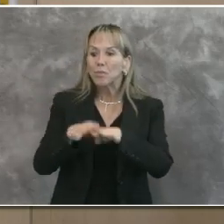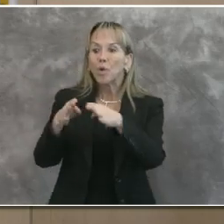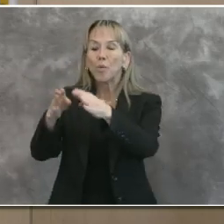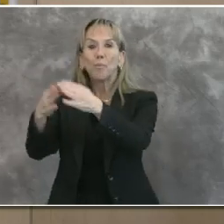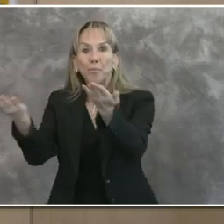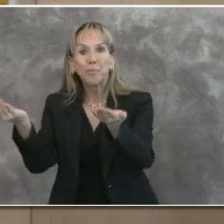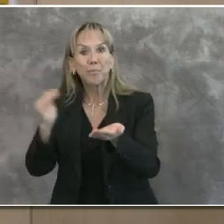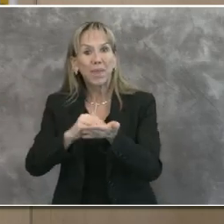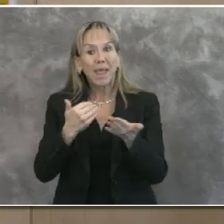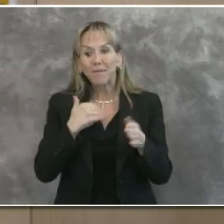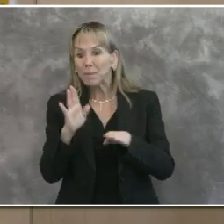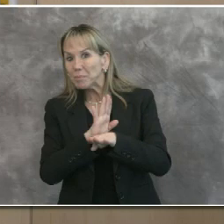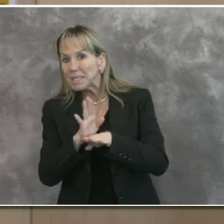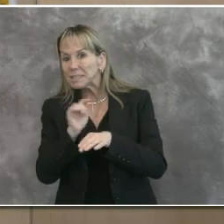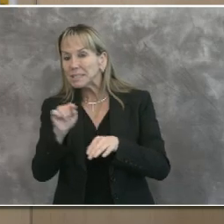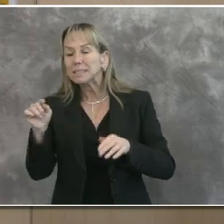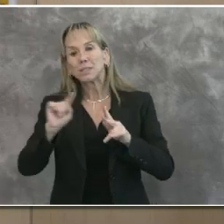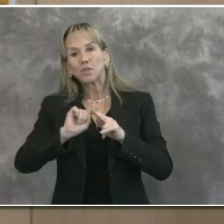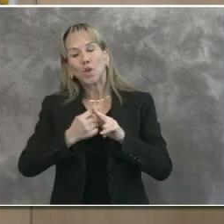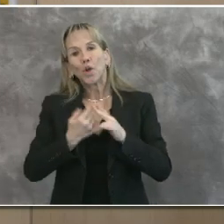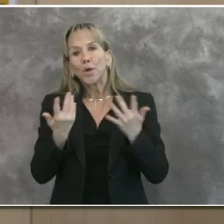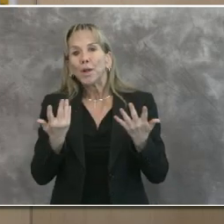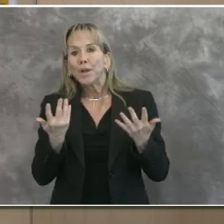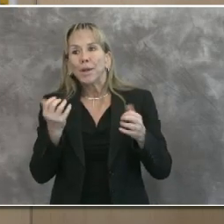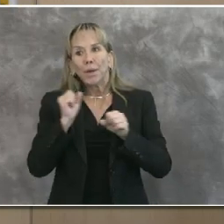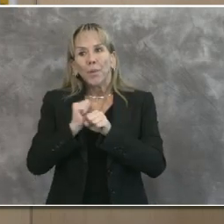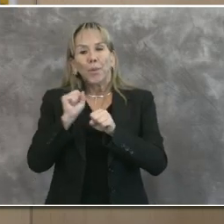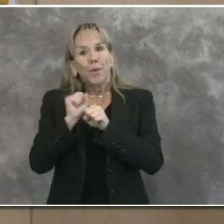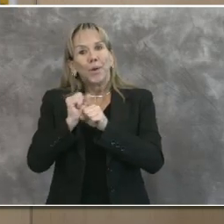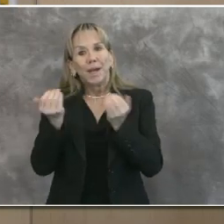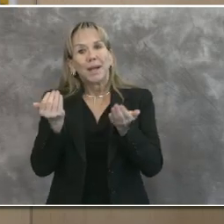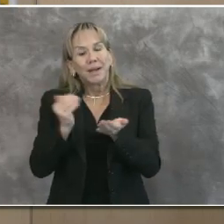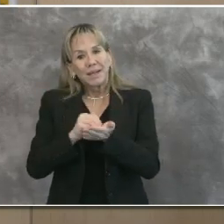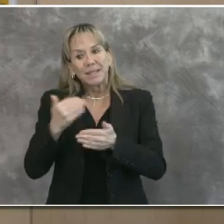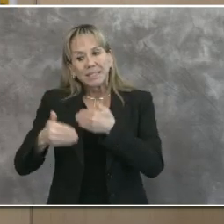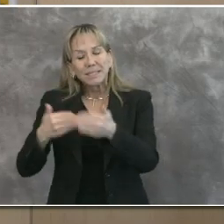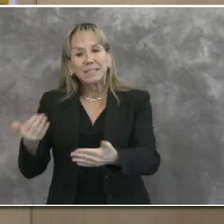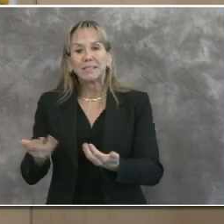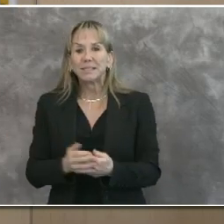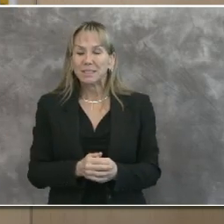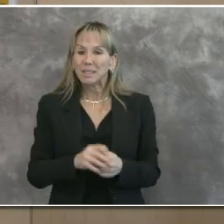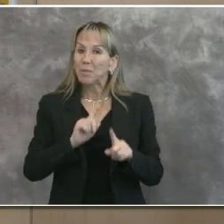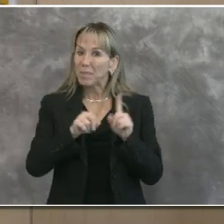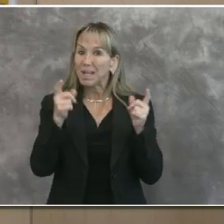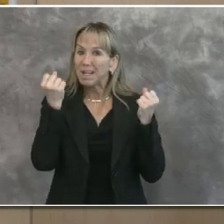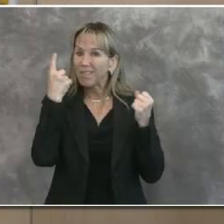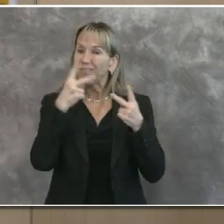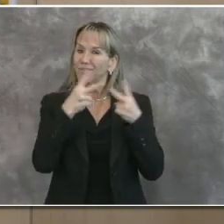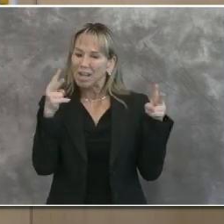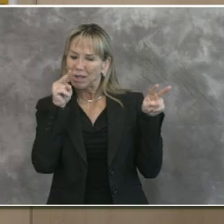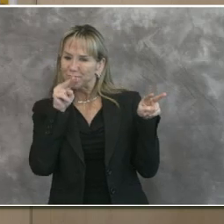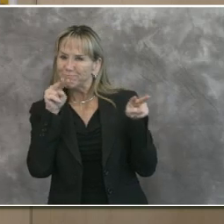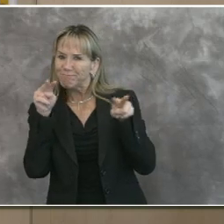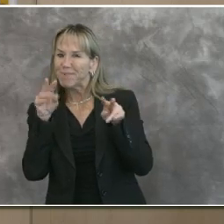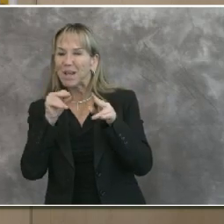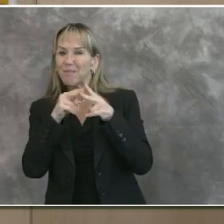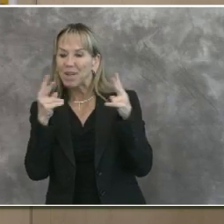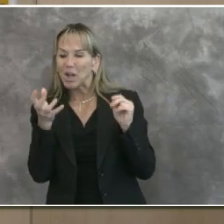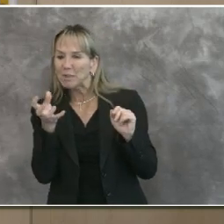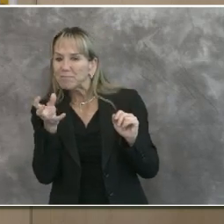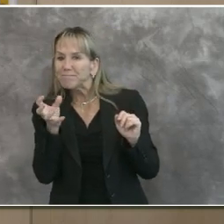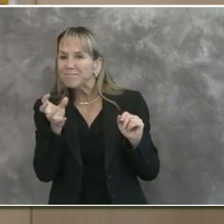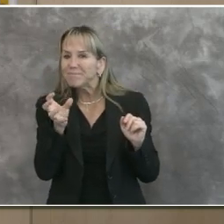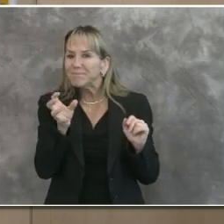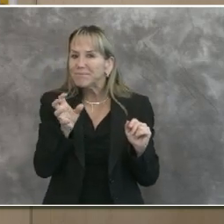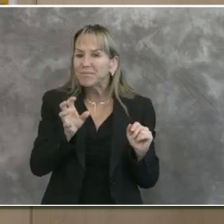businesses to start working again, but at a very metered and dialed down